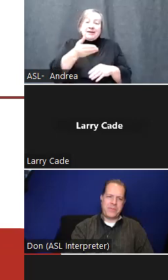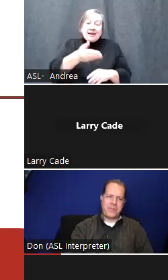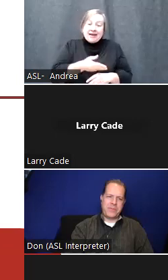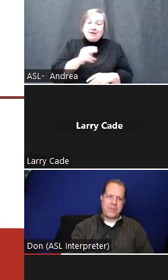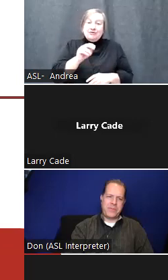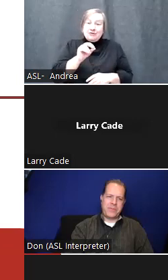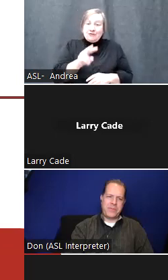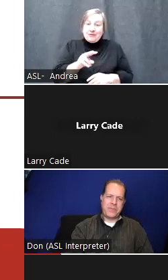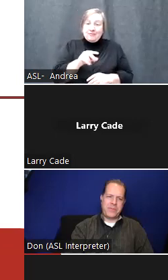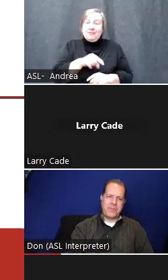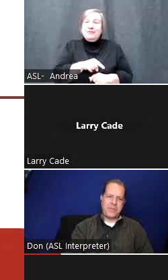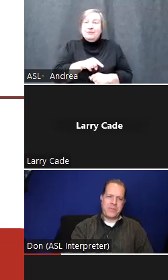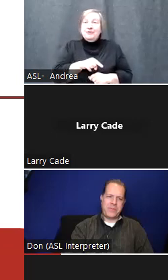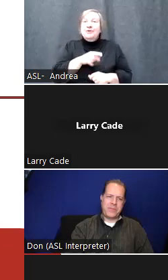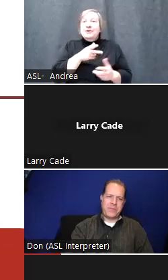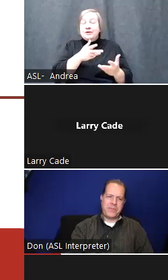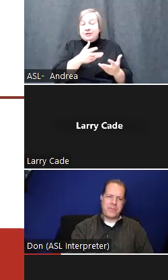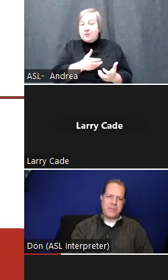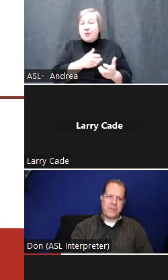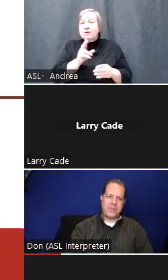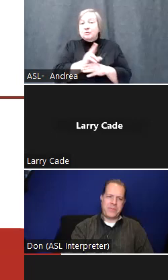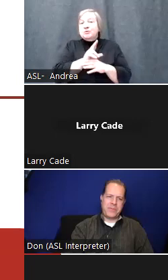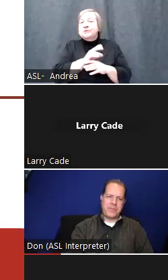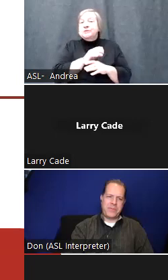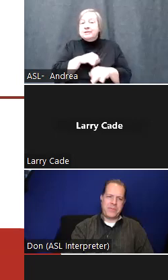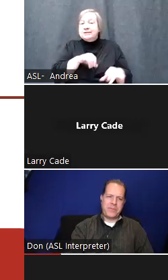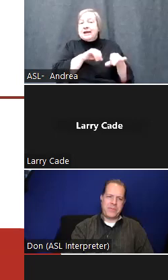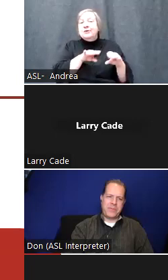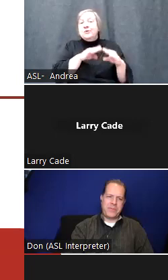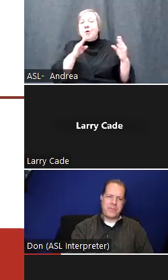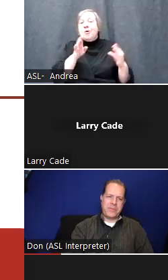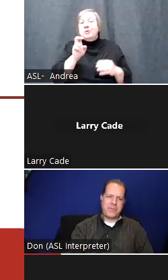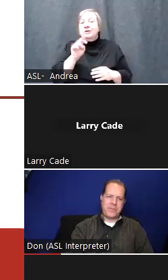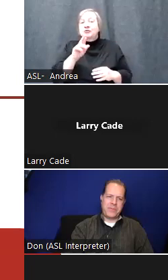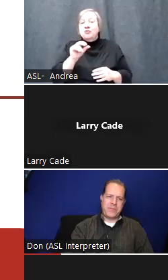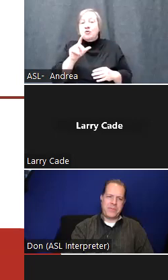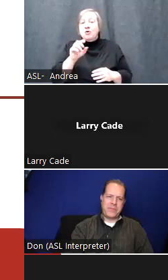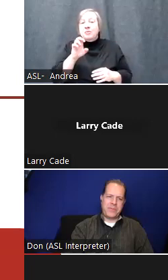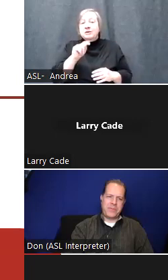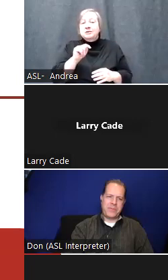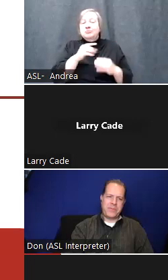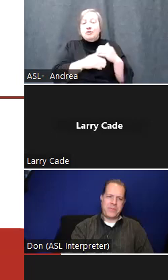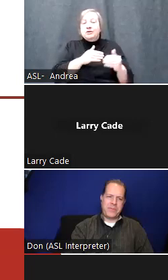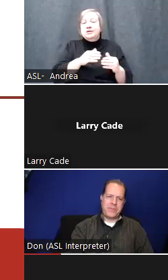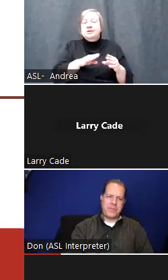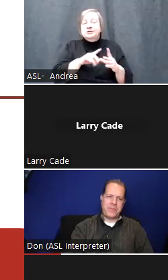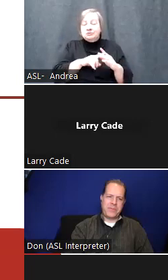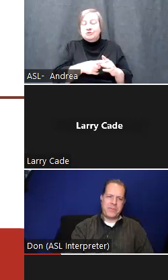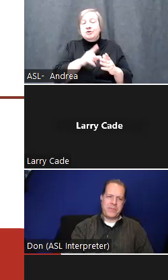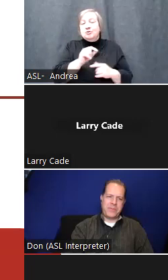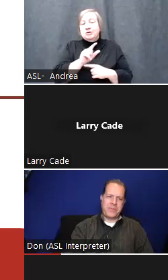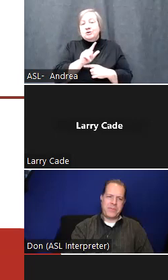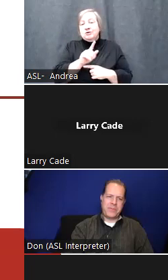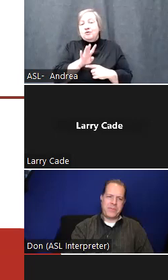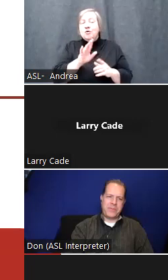November, they'll want to use the standard open enrollment process to sign up for 24. That means going online